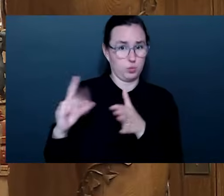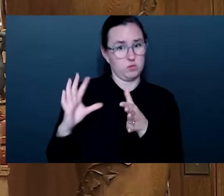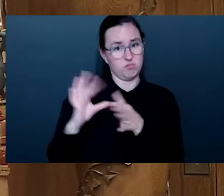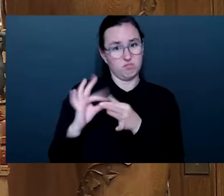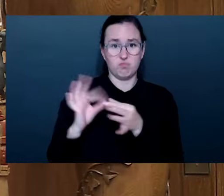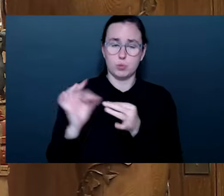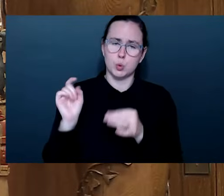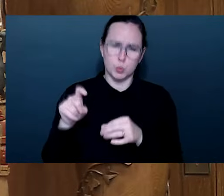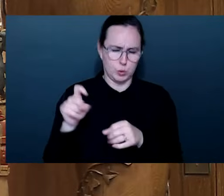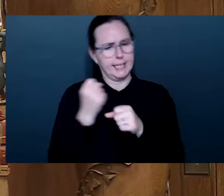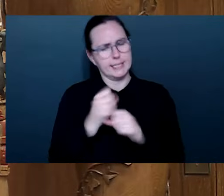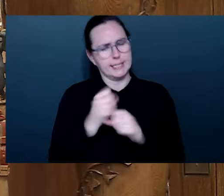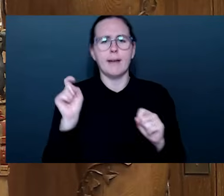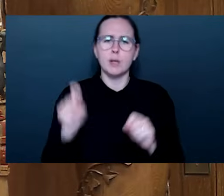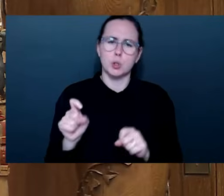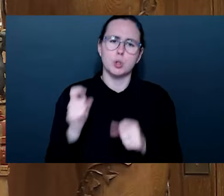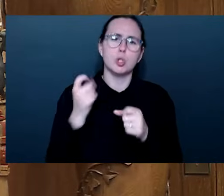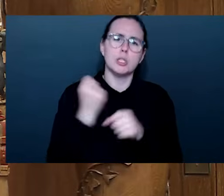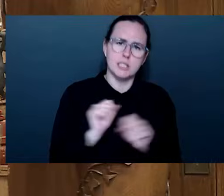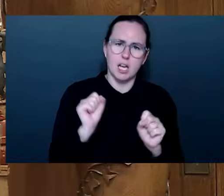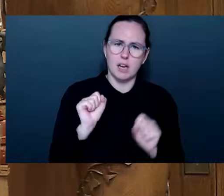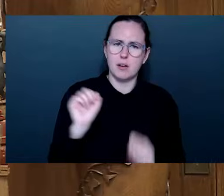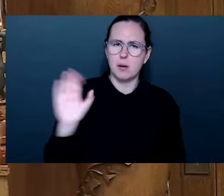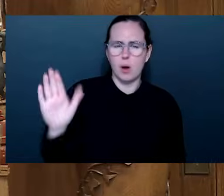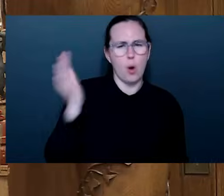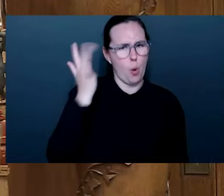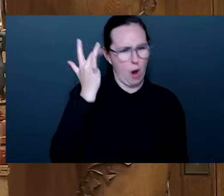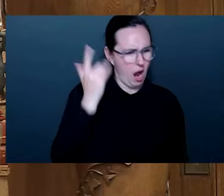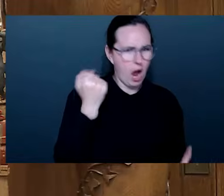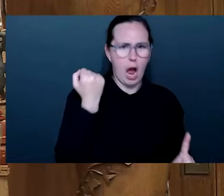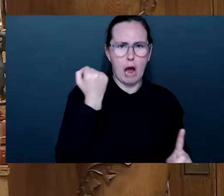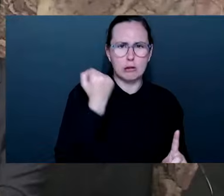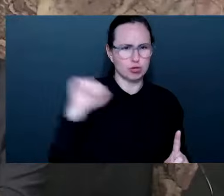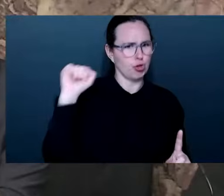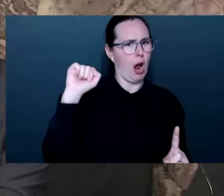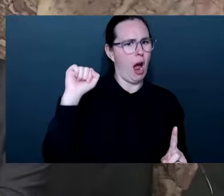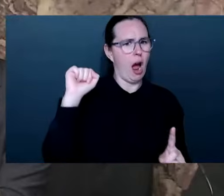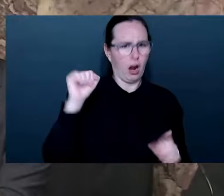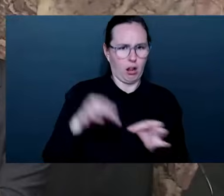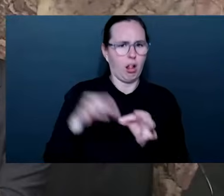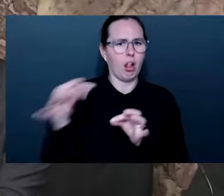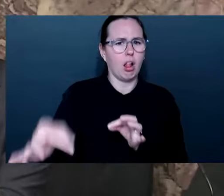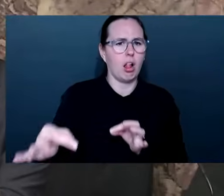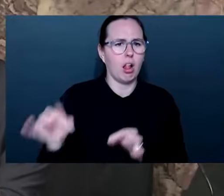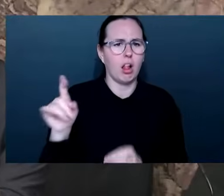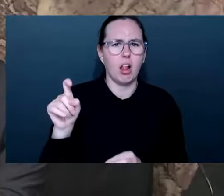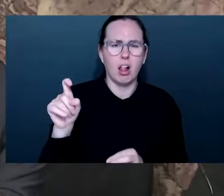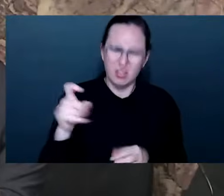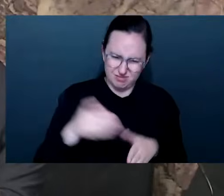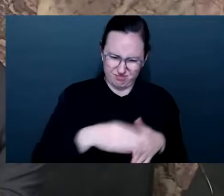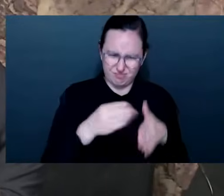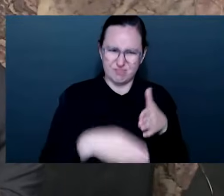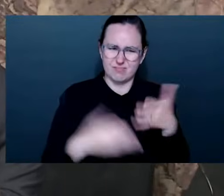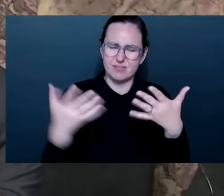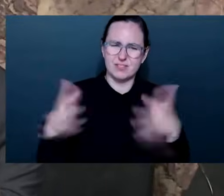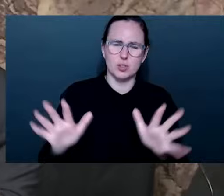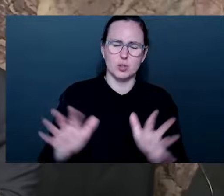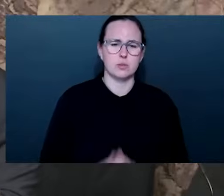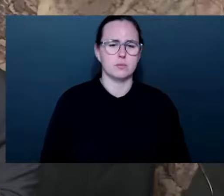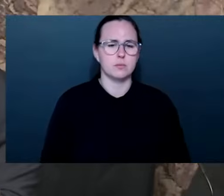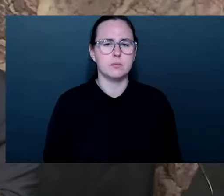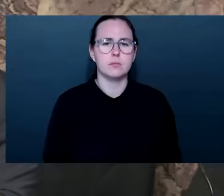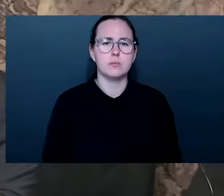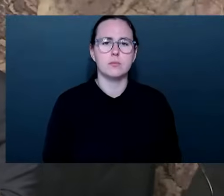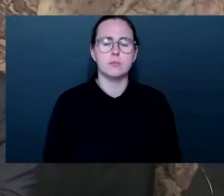Minister of Finance. Thank you, Honourable Speaker, and thank you to the member for the question. our government is very keen to get back to the